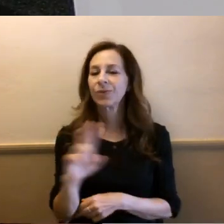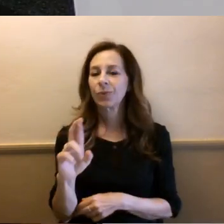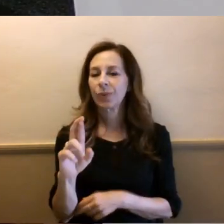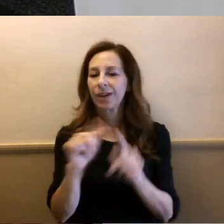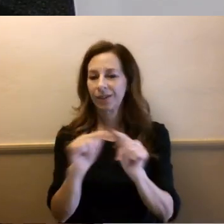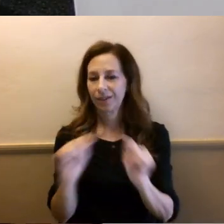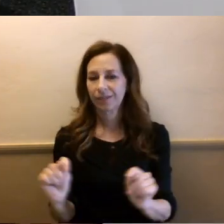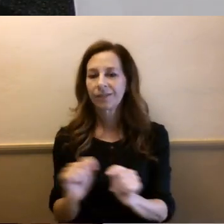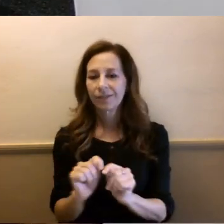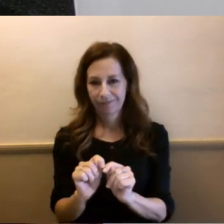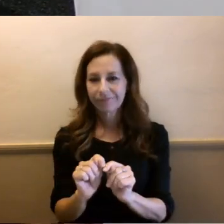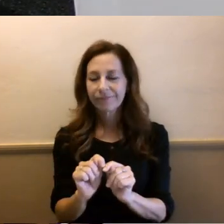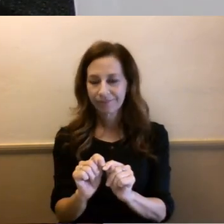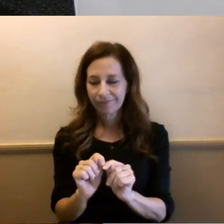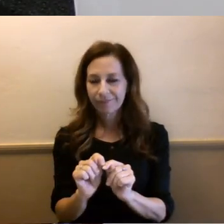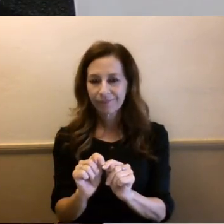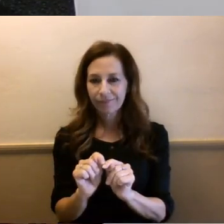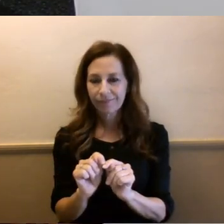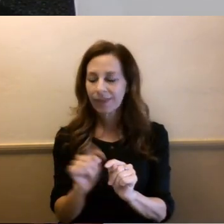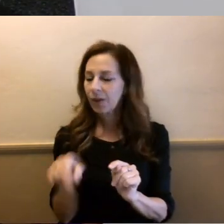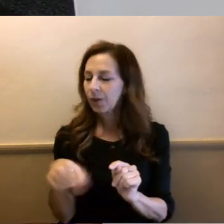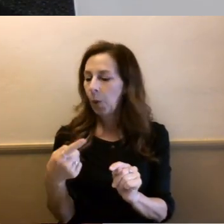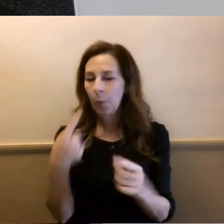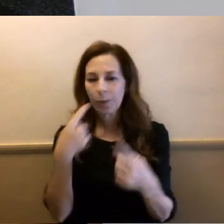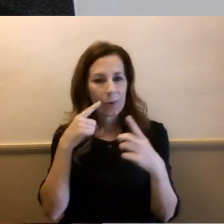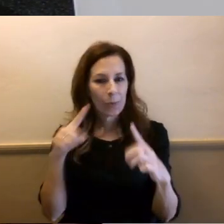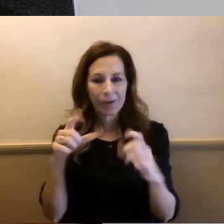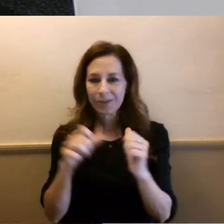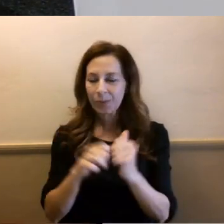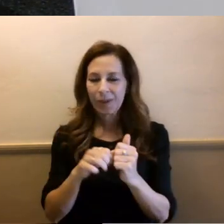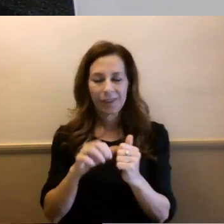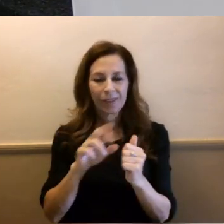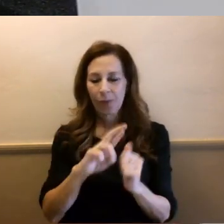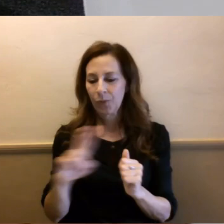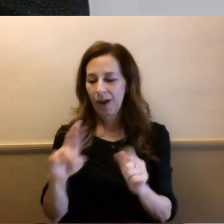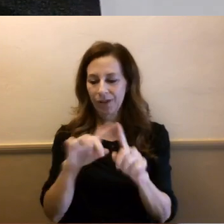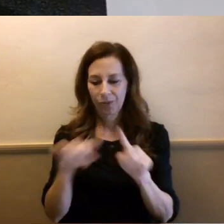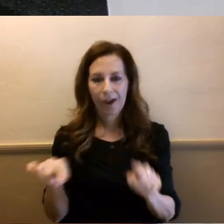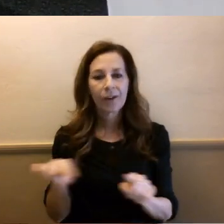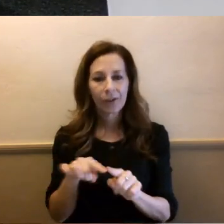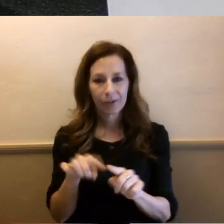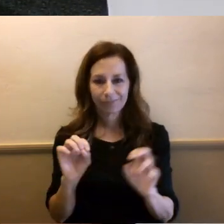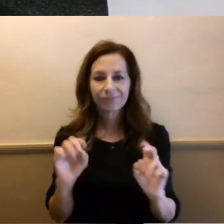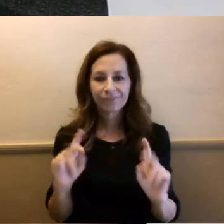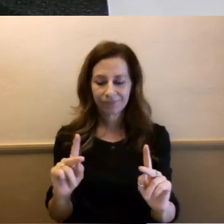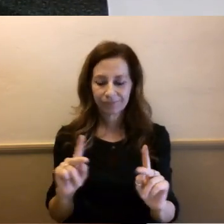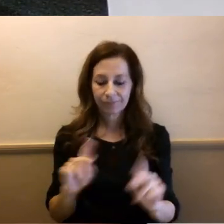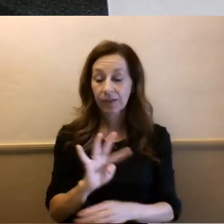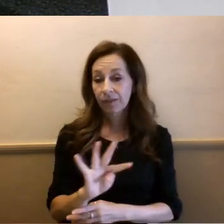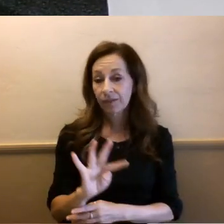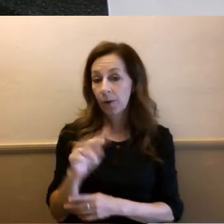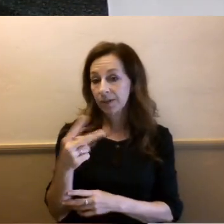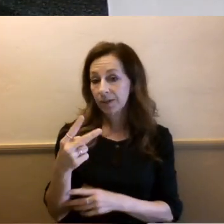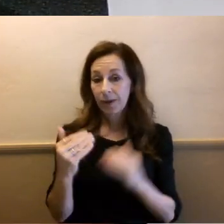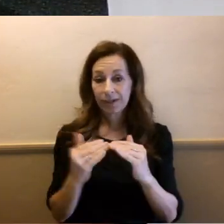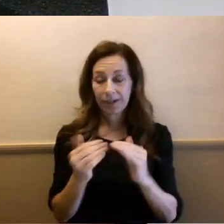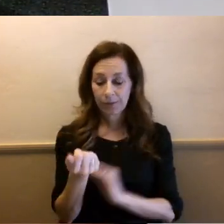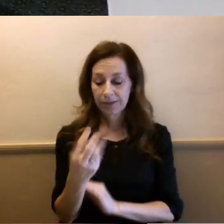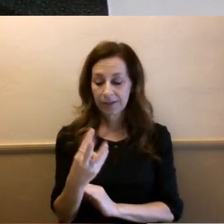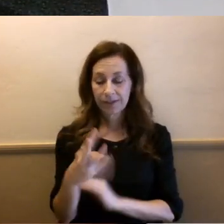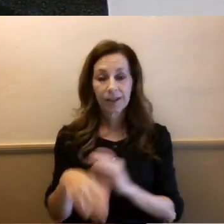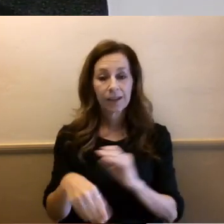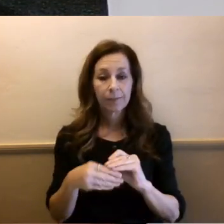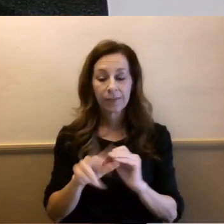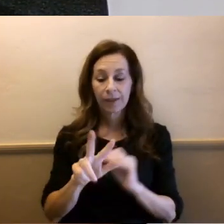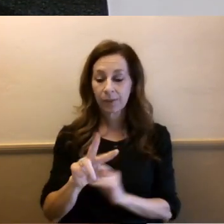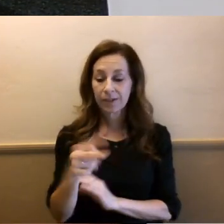right triangle. The Pythagorean theorem only works with right triangles. Okay, so 4 squared is 16